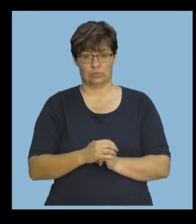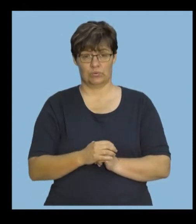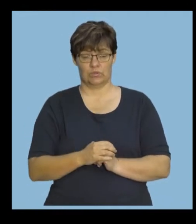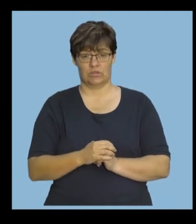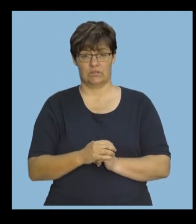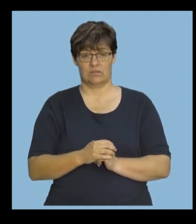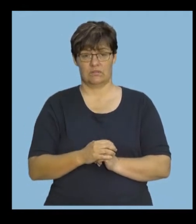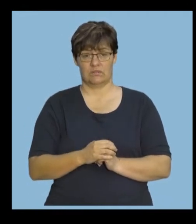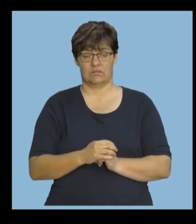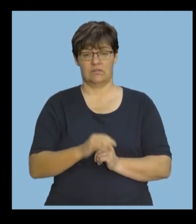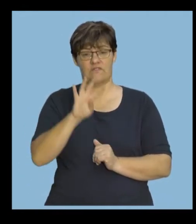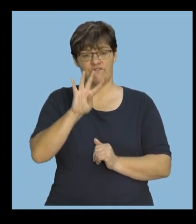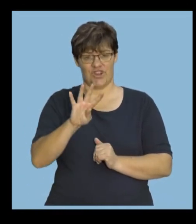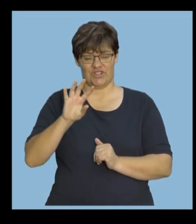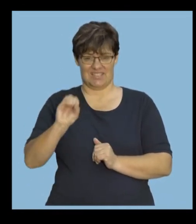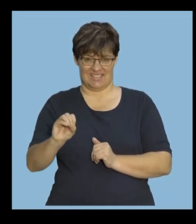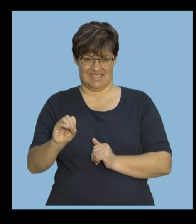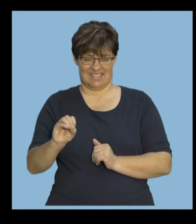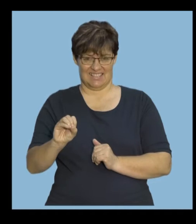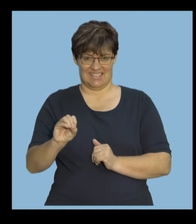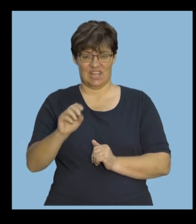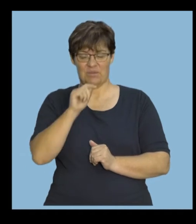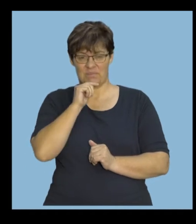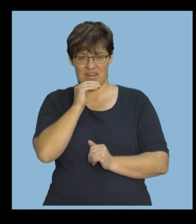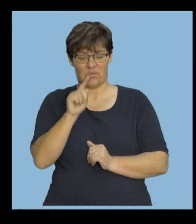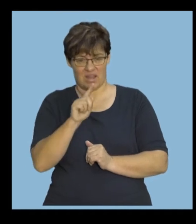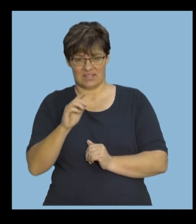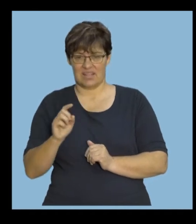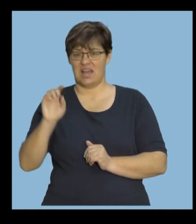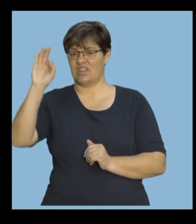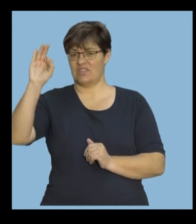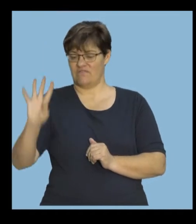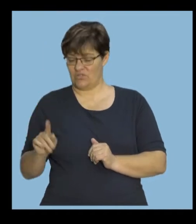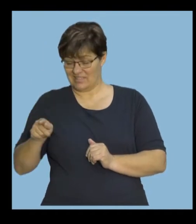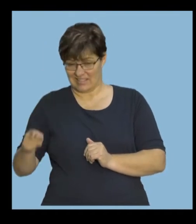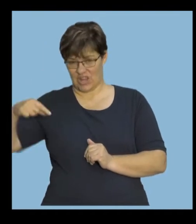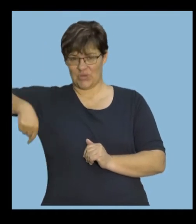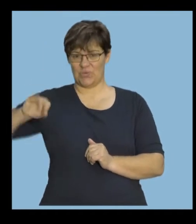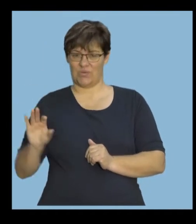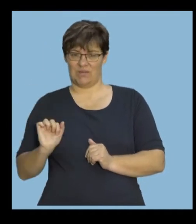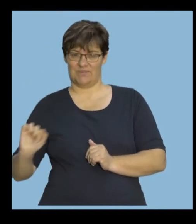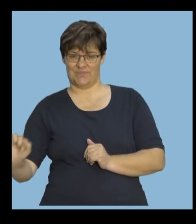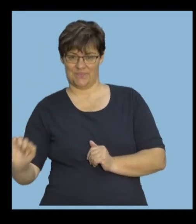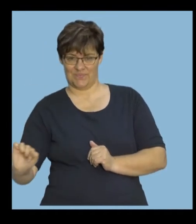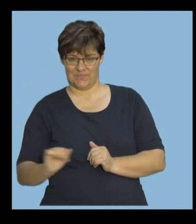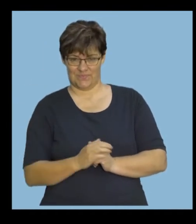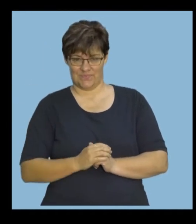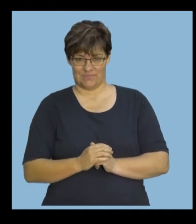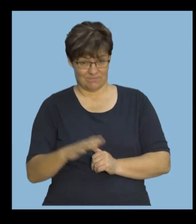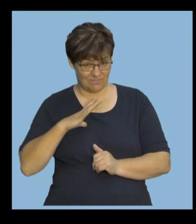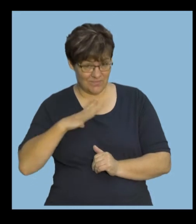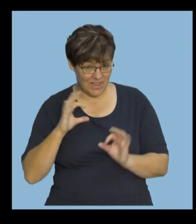2. That will give us 40, which is our upper quartile.